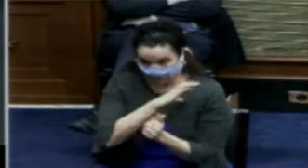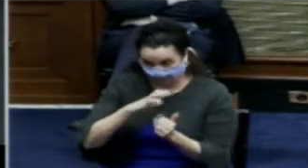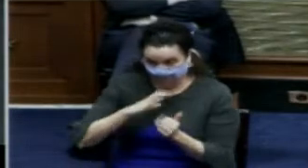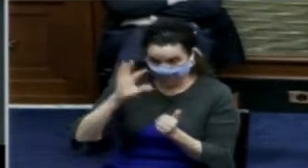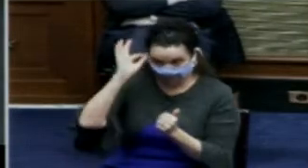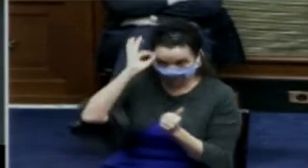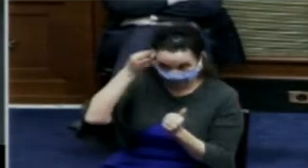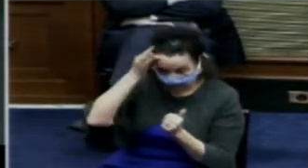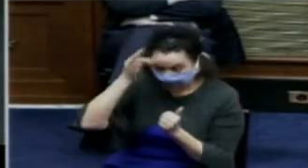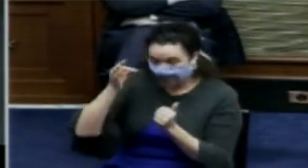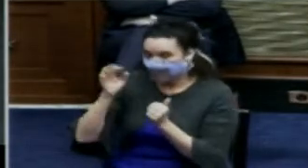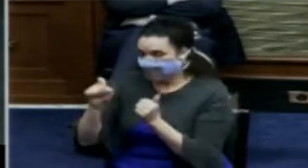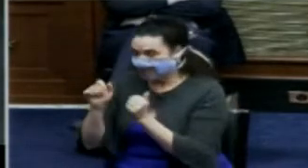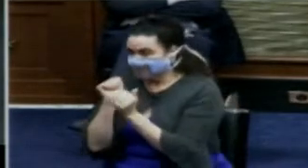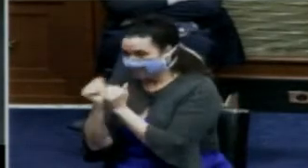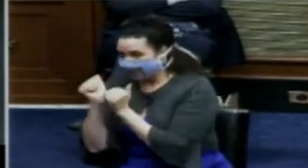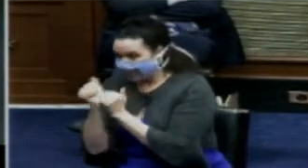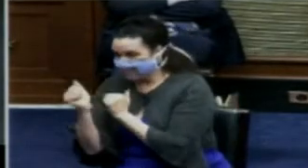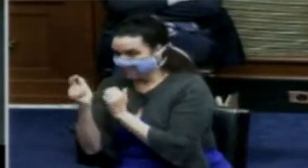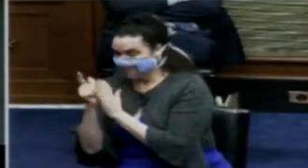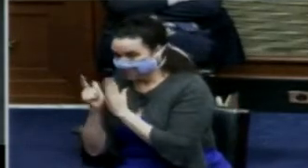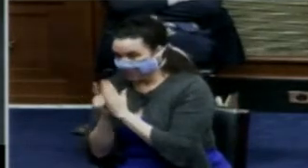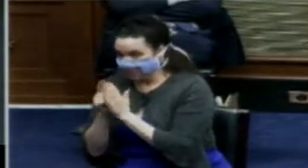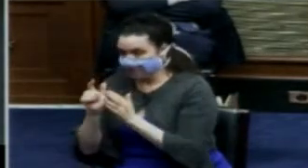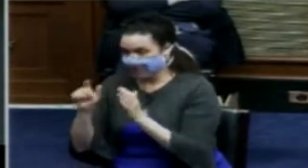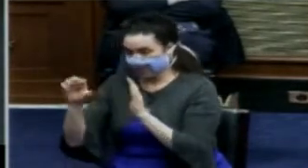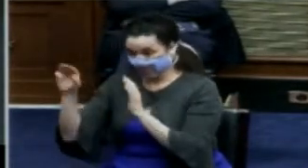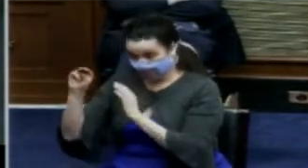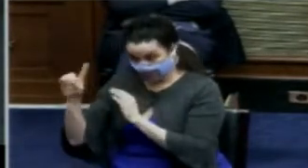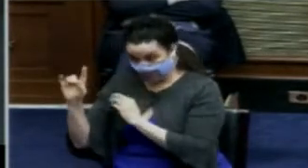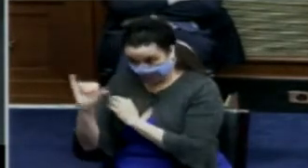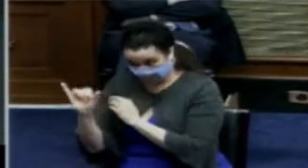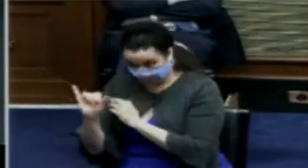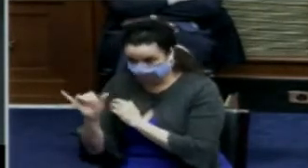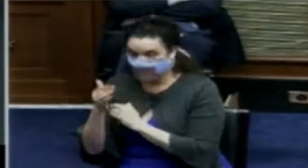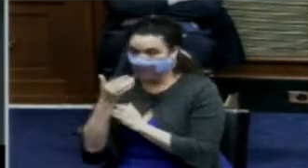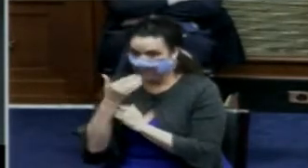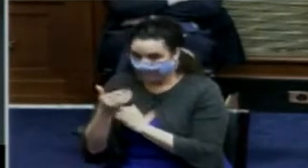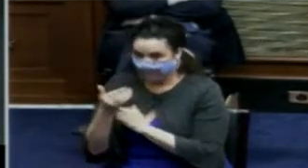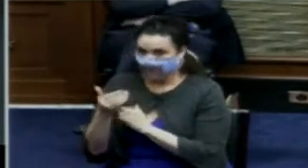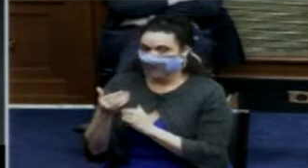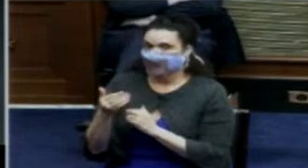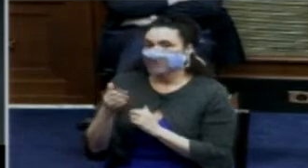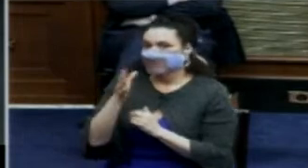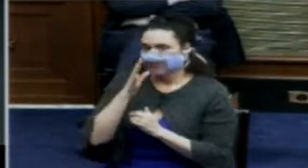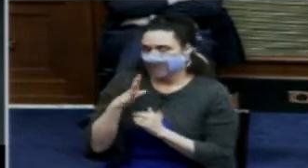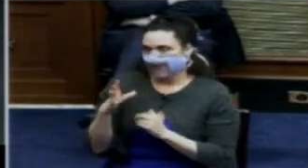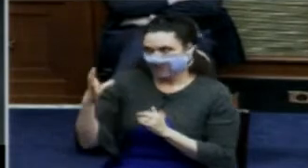constitutional amendment. And I thank Madam Chair for her kindness regarding our time.